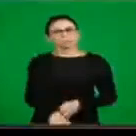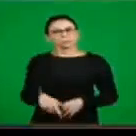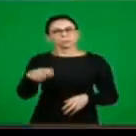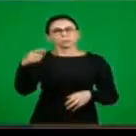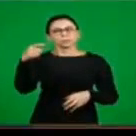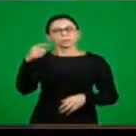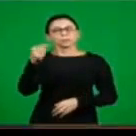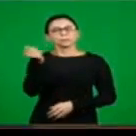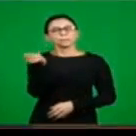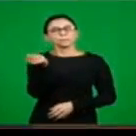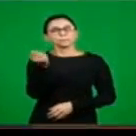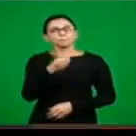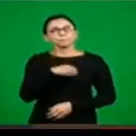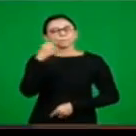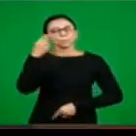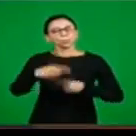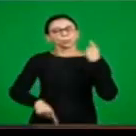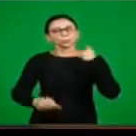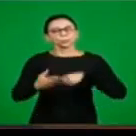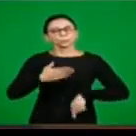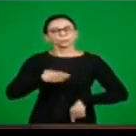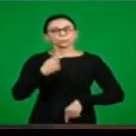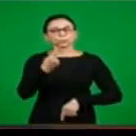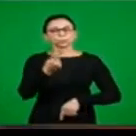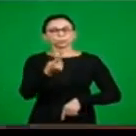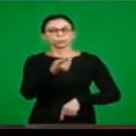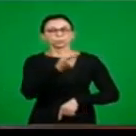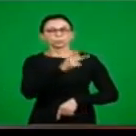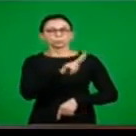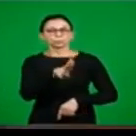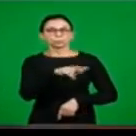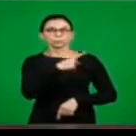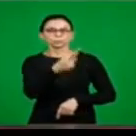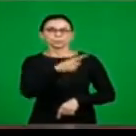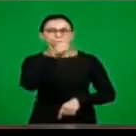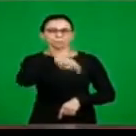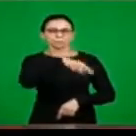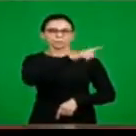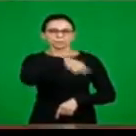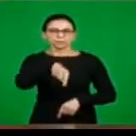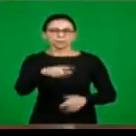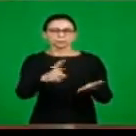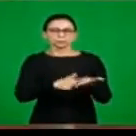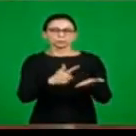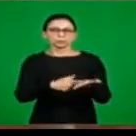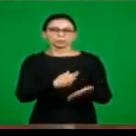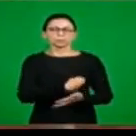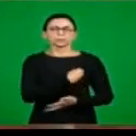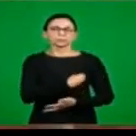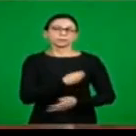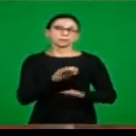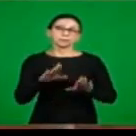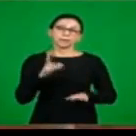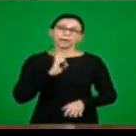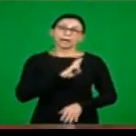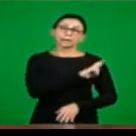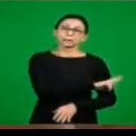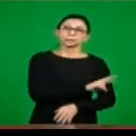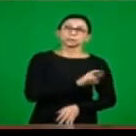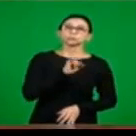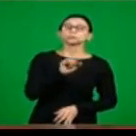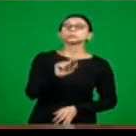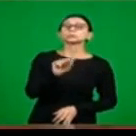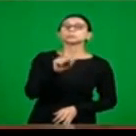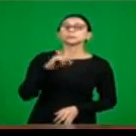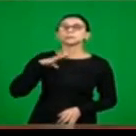sinned against me, I will blot him out of my book. So the religion said no. The religion said that